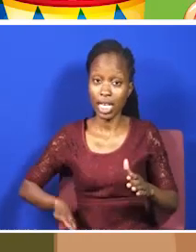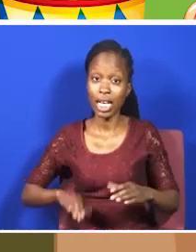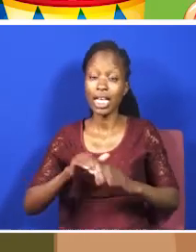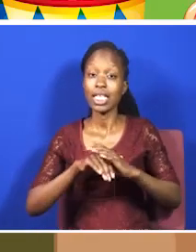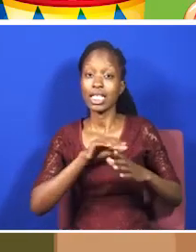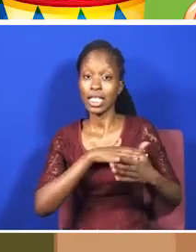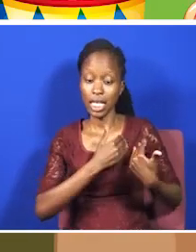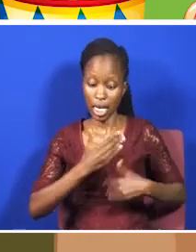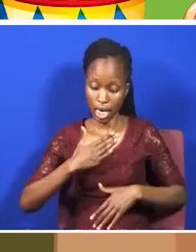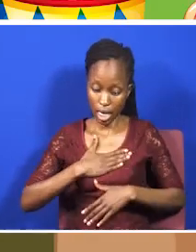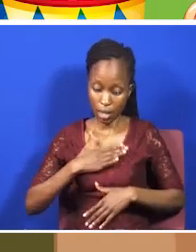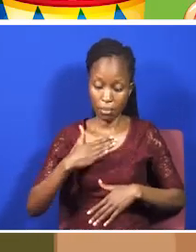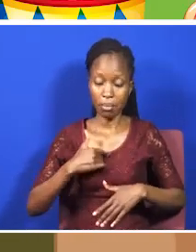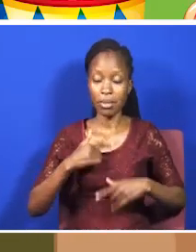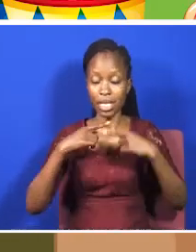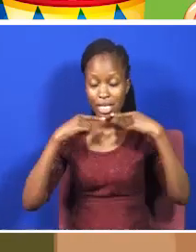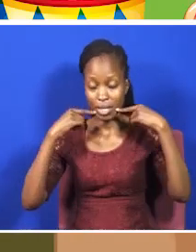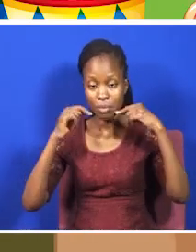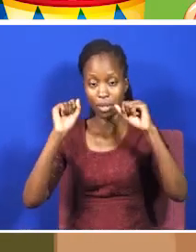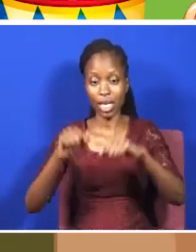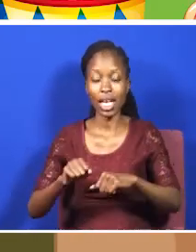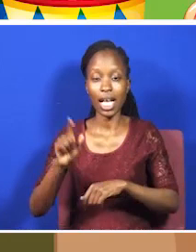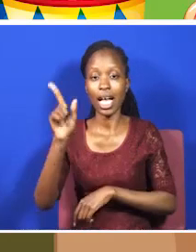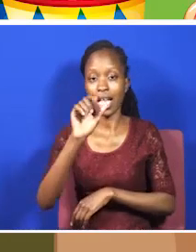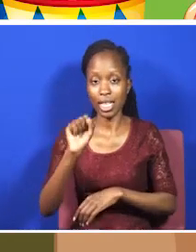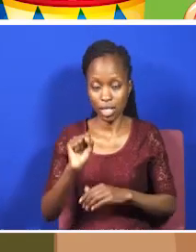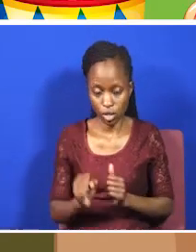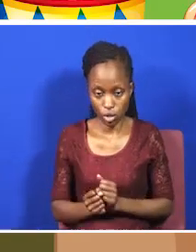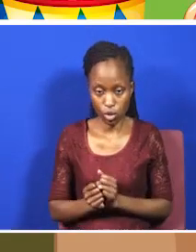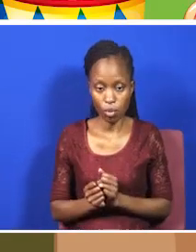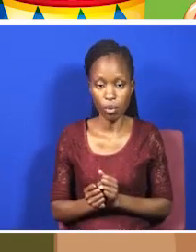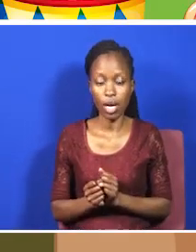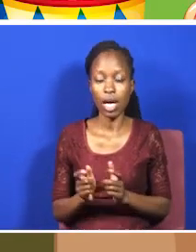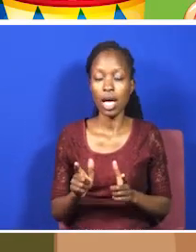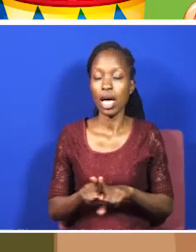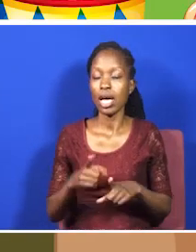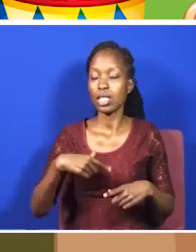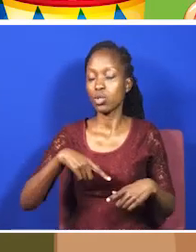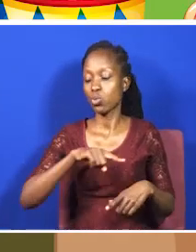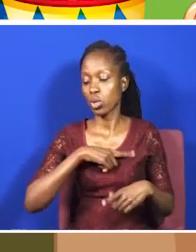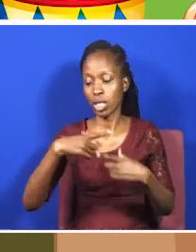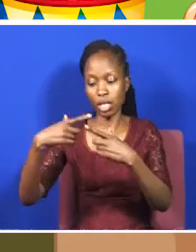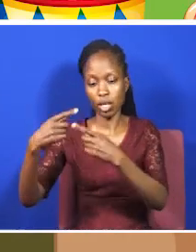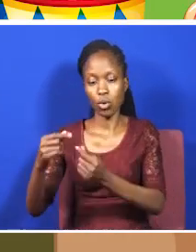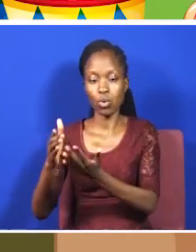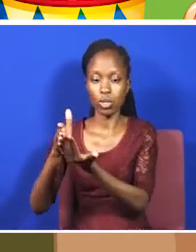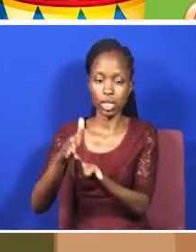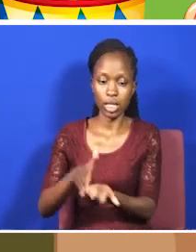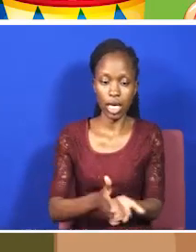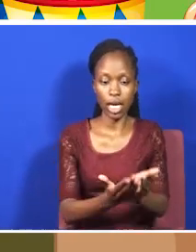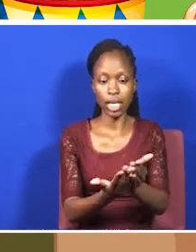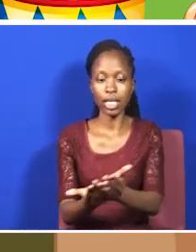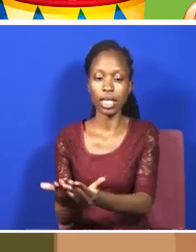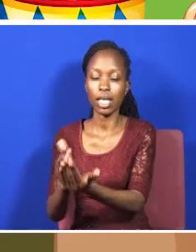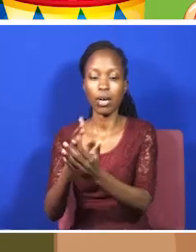storm, smile at the storm. With Christ in my heart, I can smile at